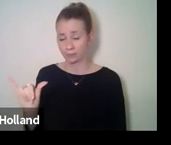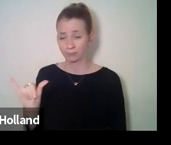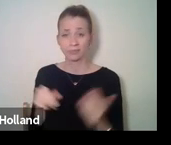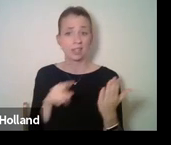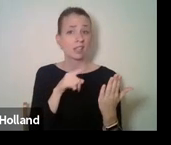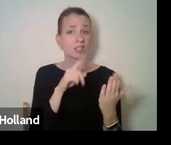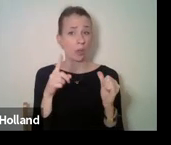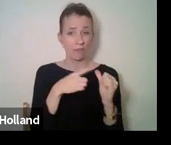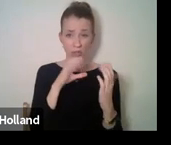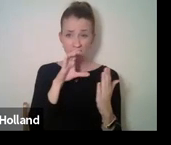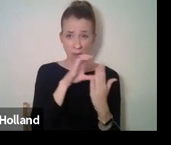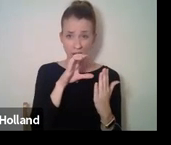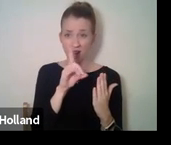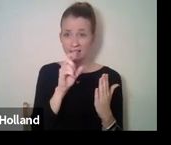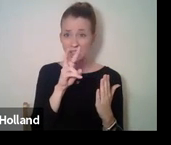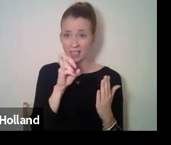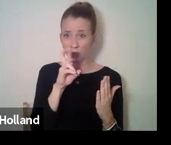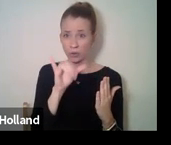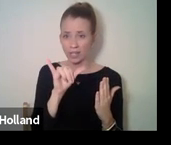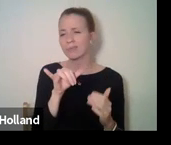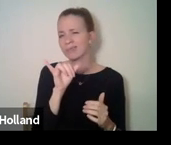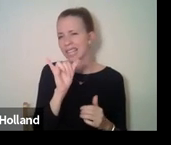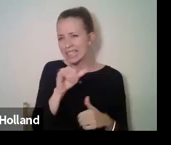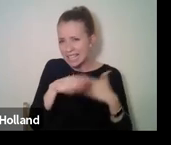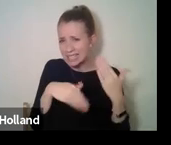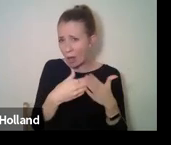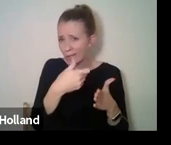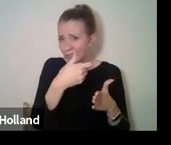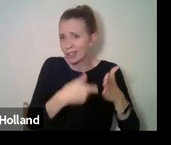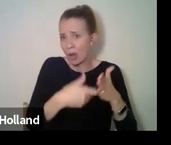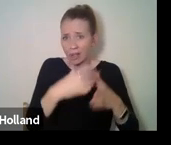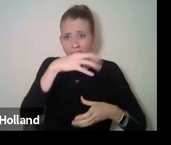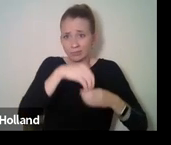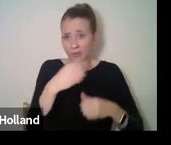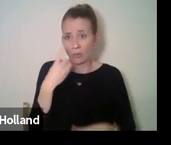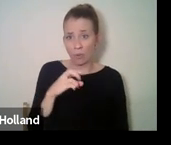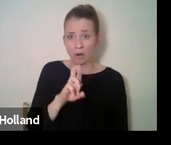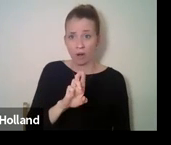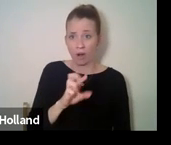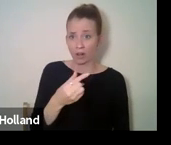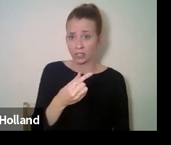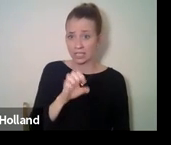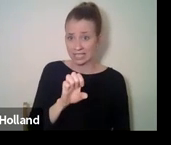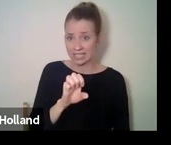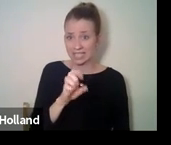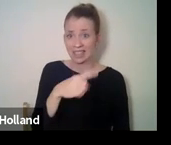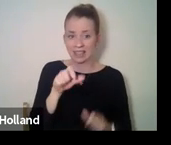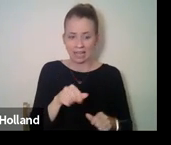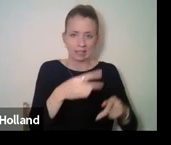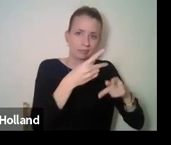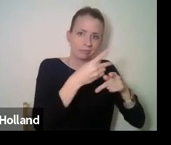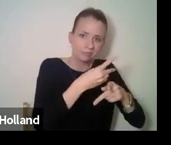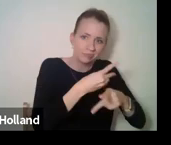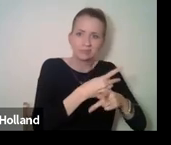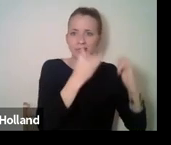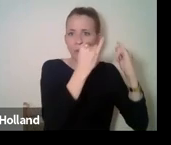bill are the charges that are needed for RG&E to take care of the